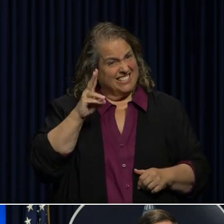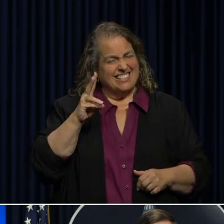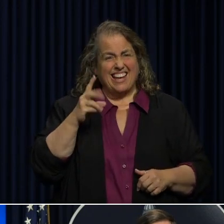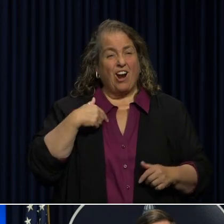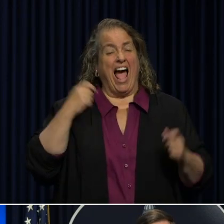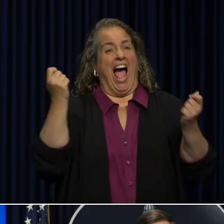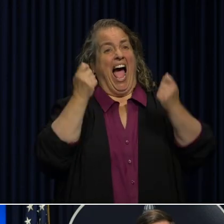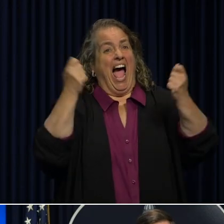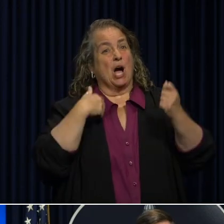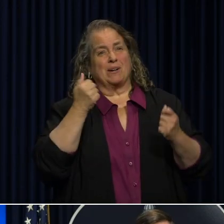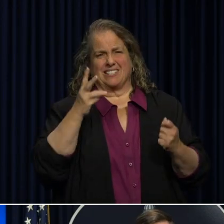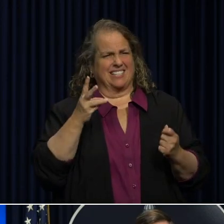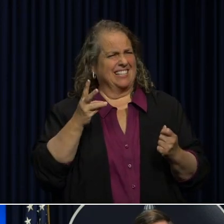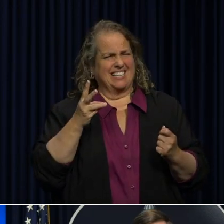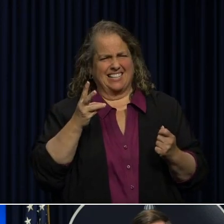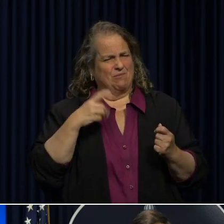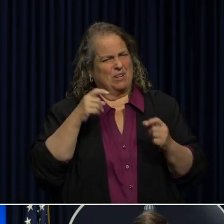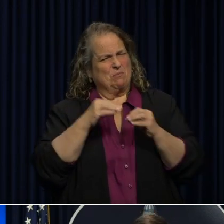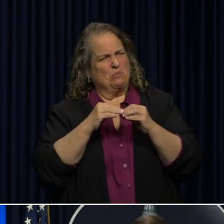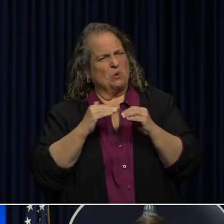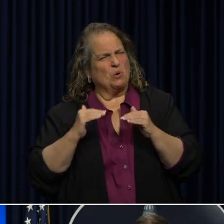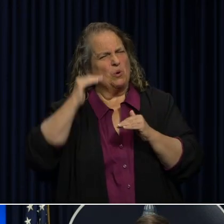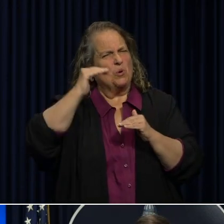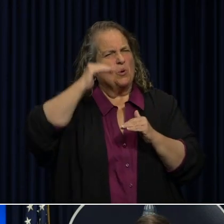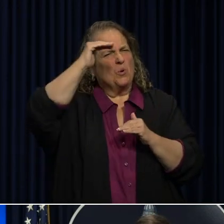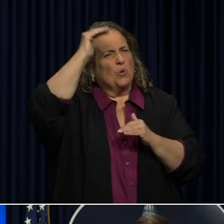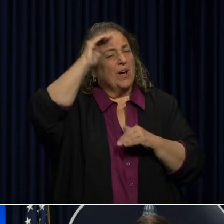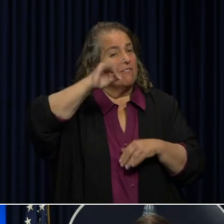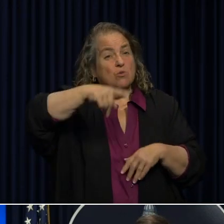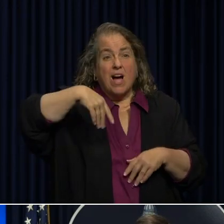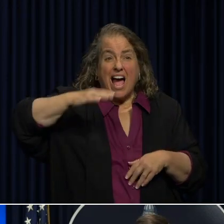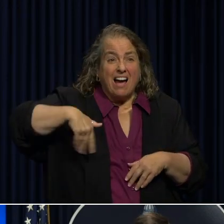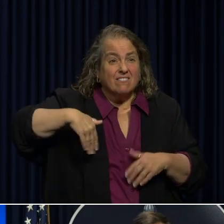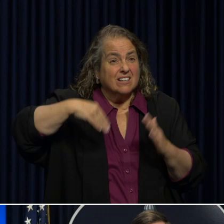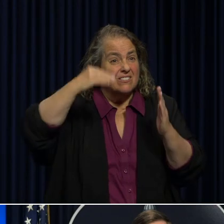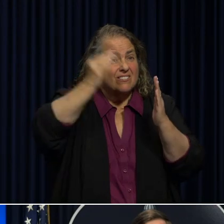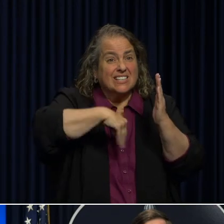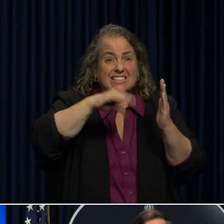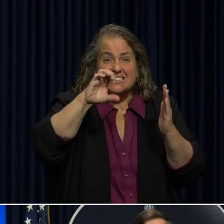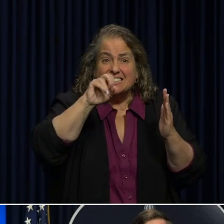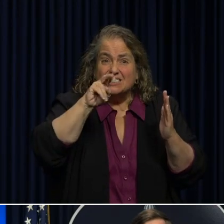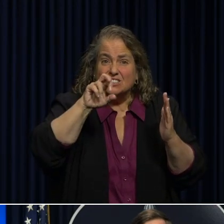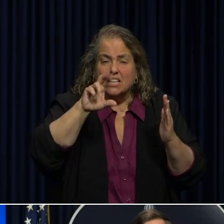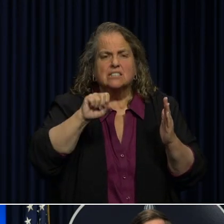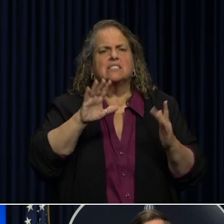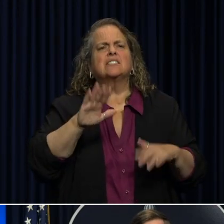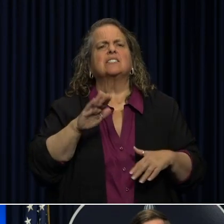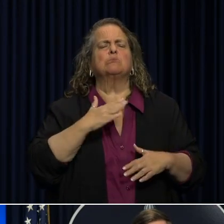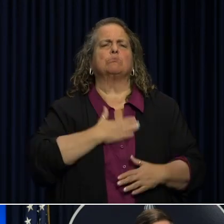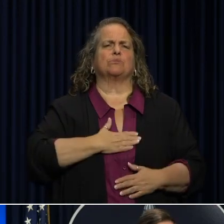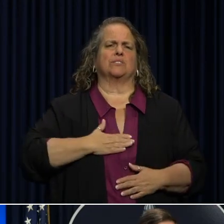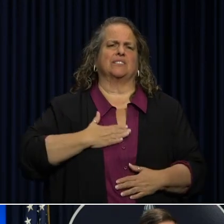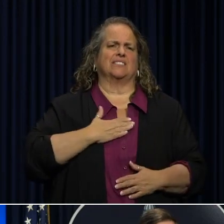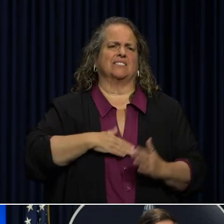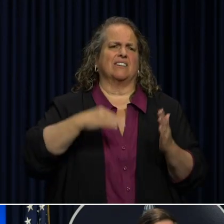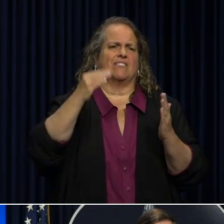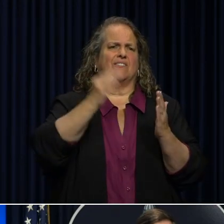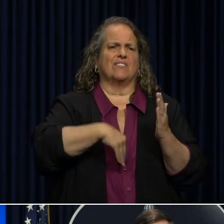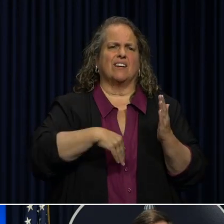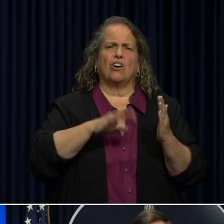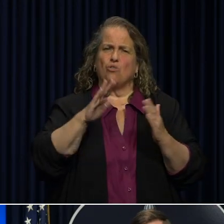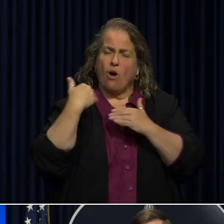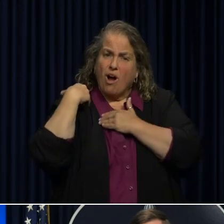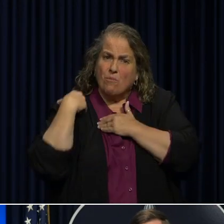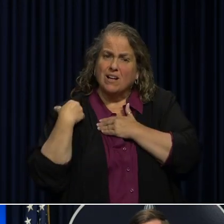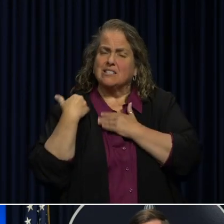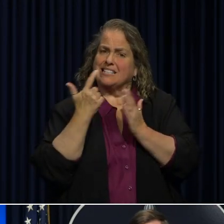haven't done it, do it. It is a legal obligation. It will help your state, and you're committed to helping your state.